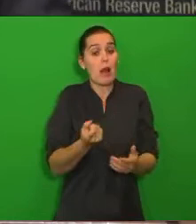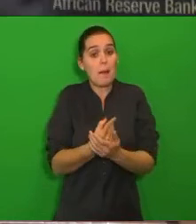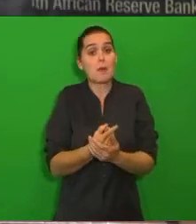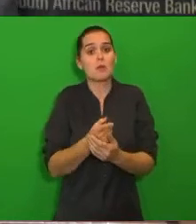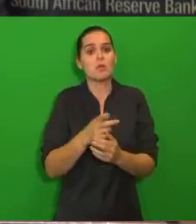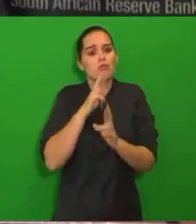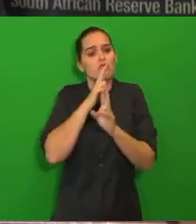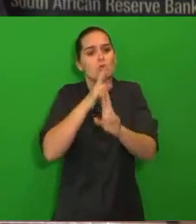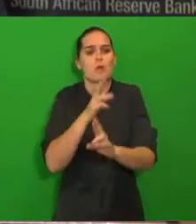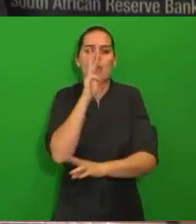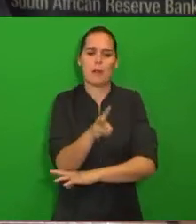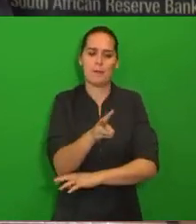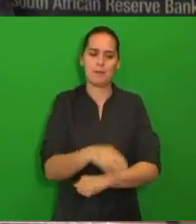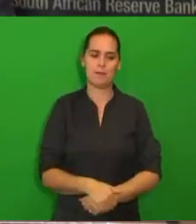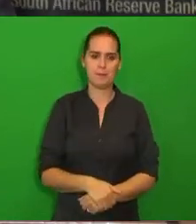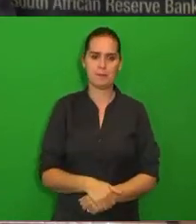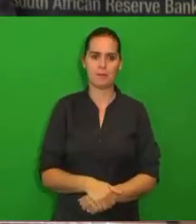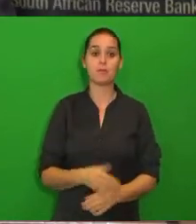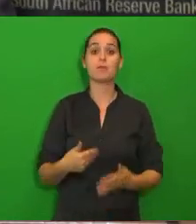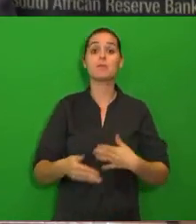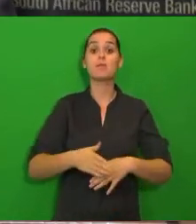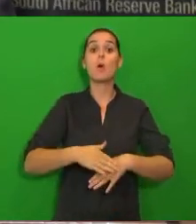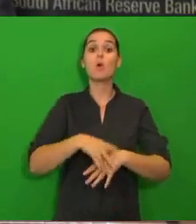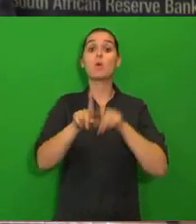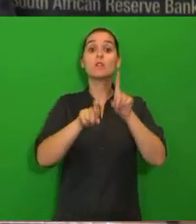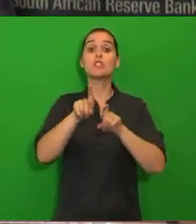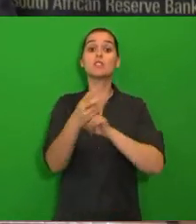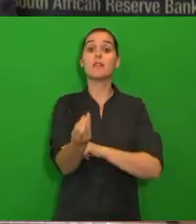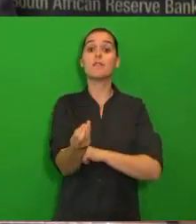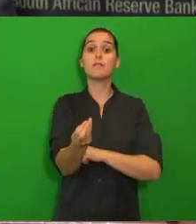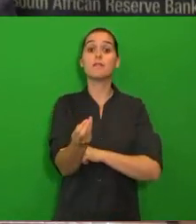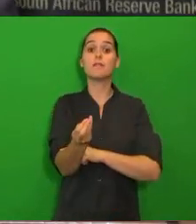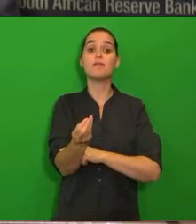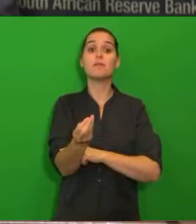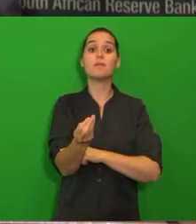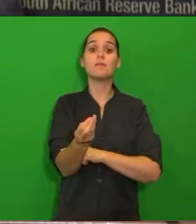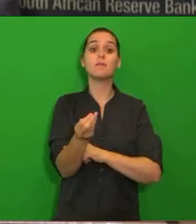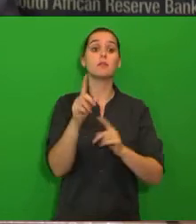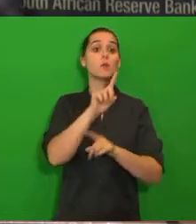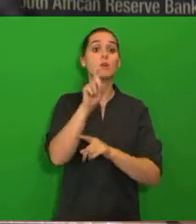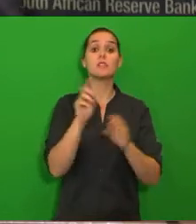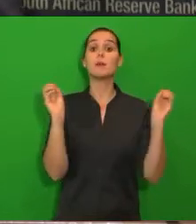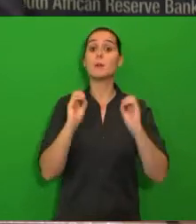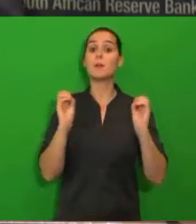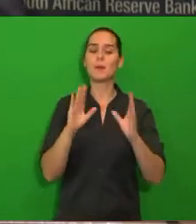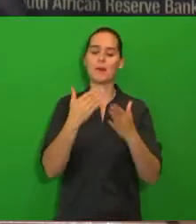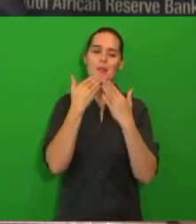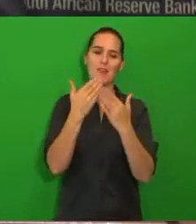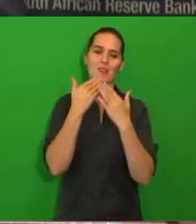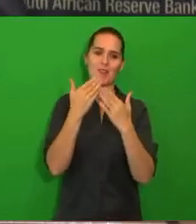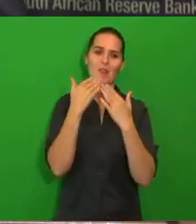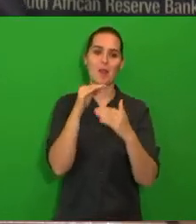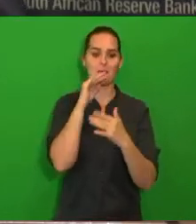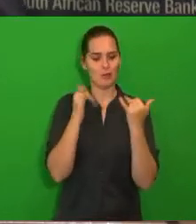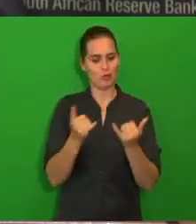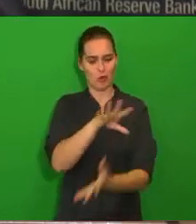Moody's action. Any other questions in the room? In the absence of any, thank you very much. That concludes